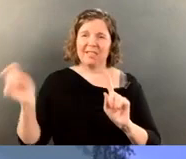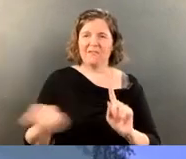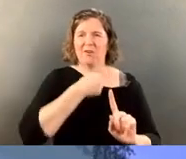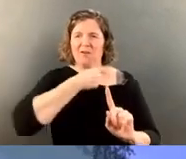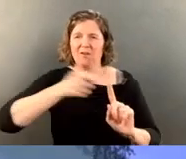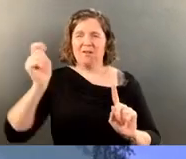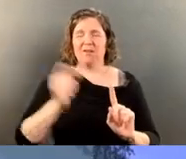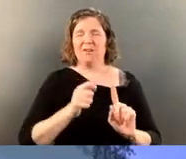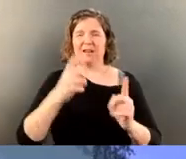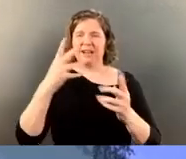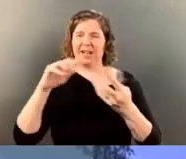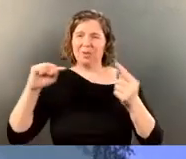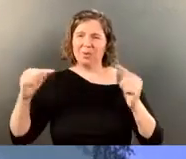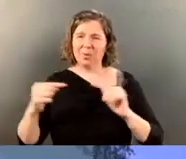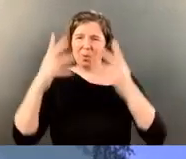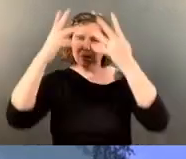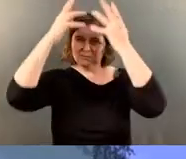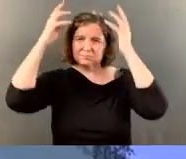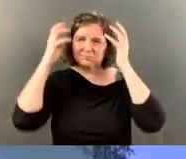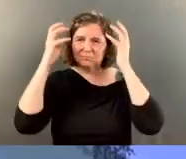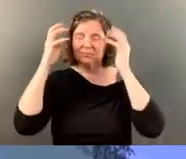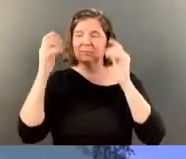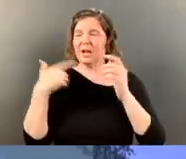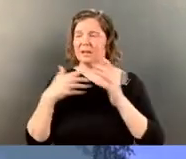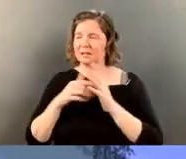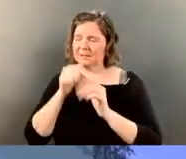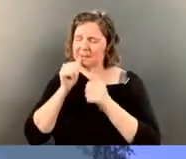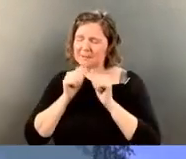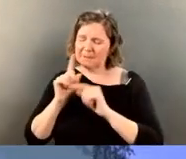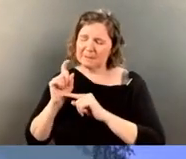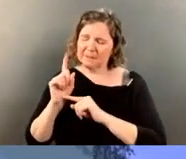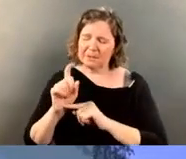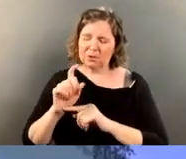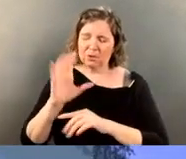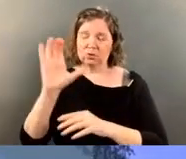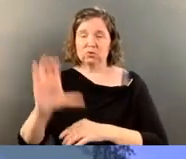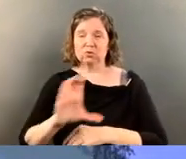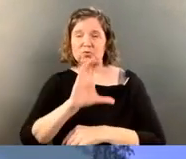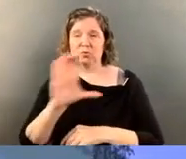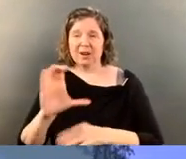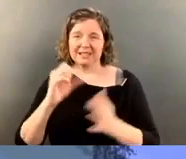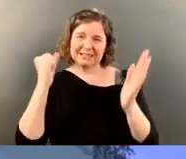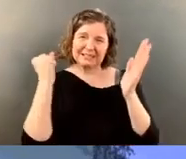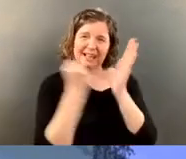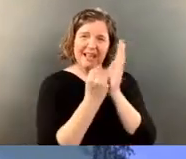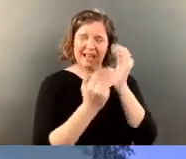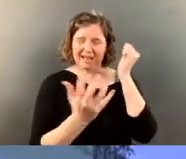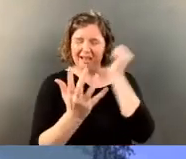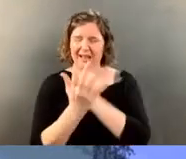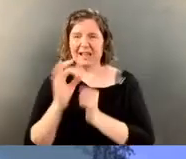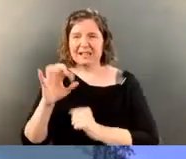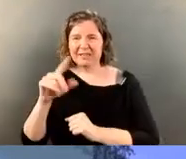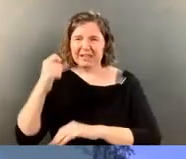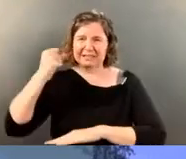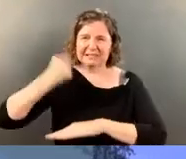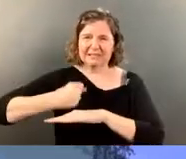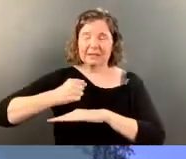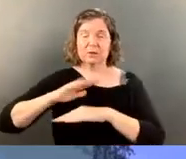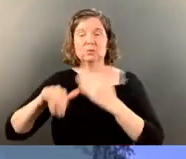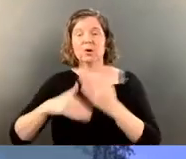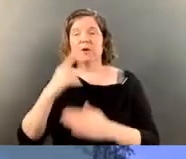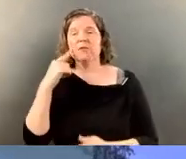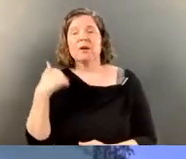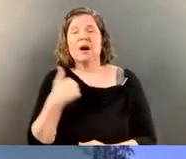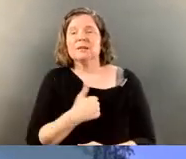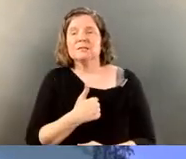of thorns. And as he went to the cross and as they nailed his hands and they nailed his feet, it was all for us. Amen. It